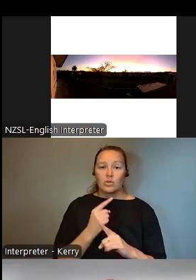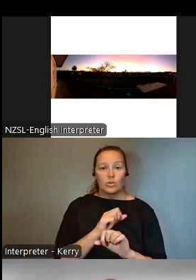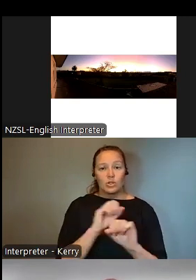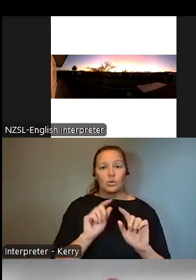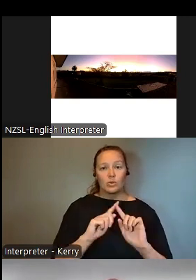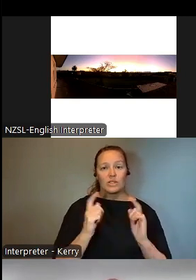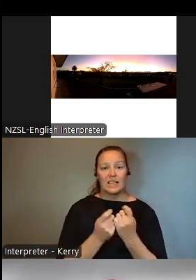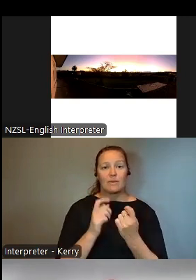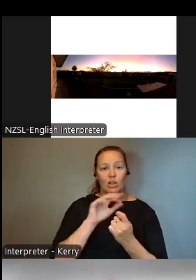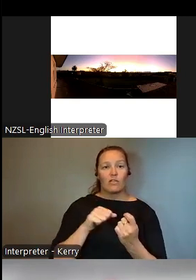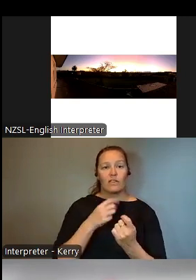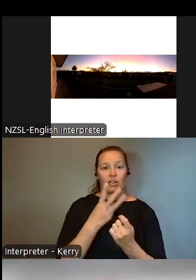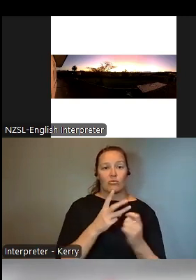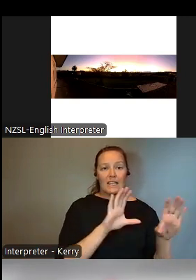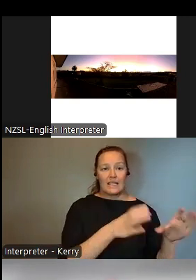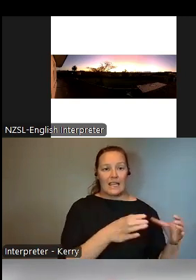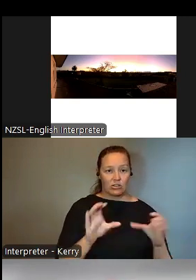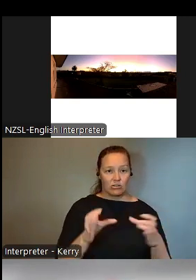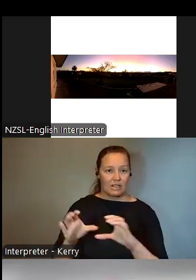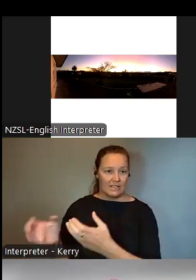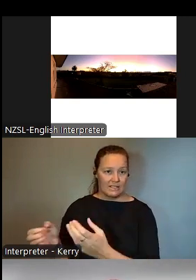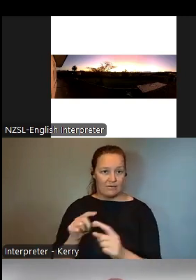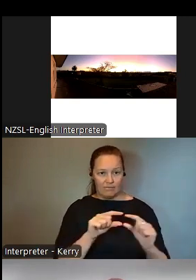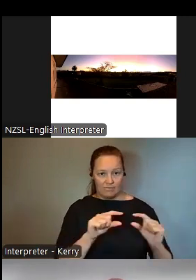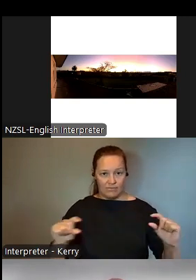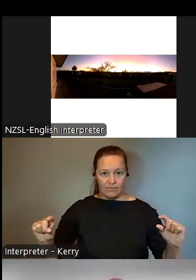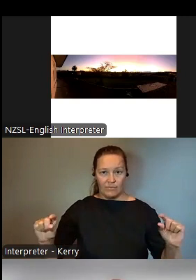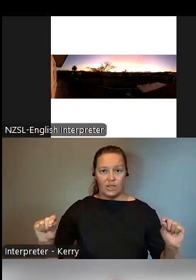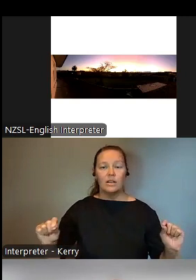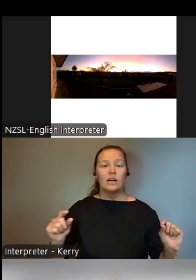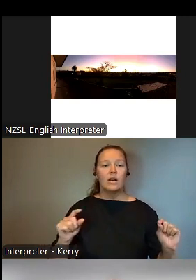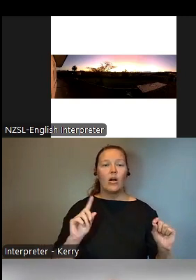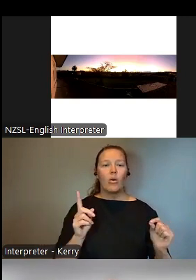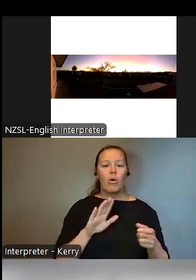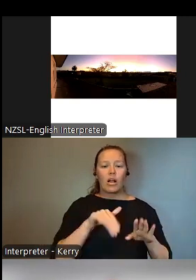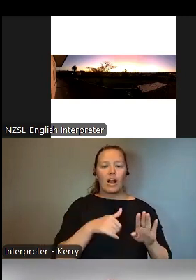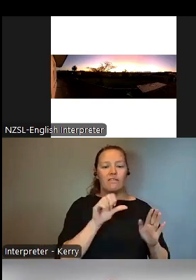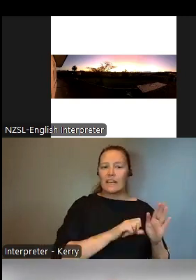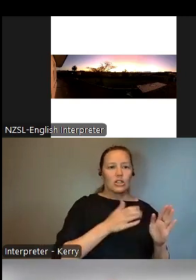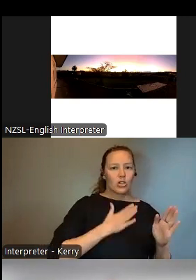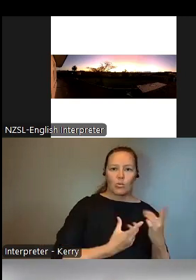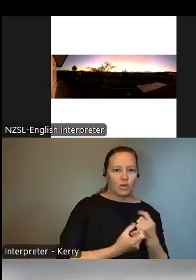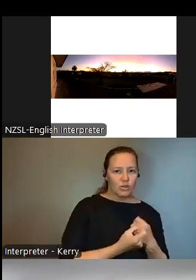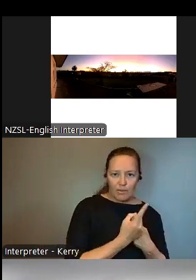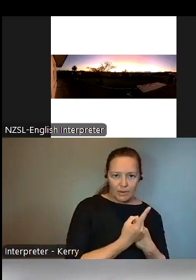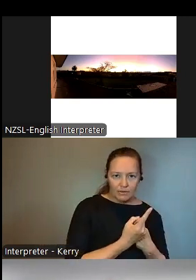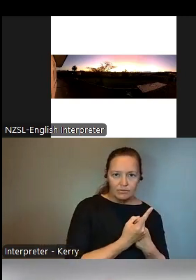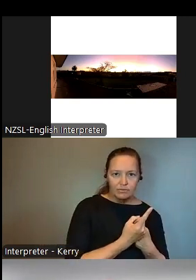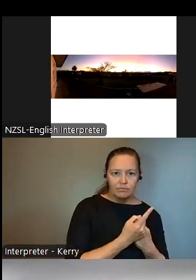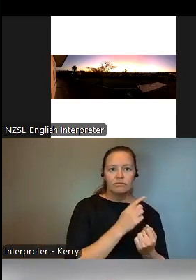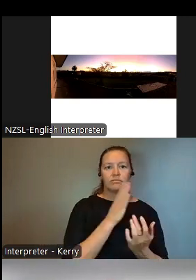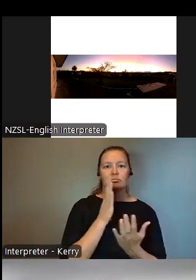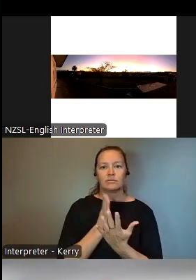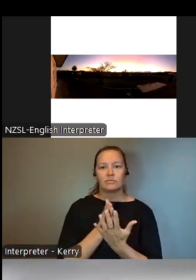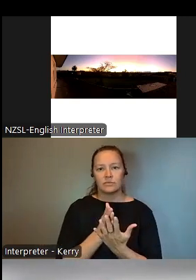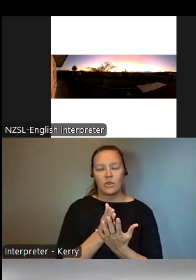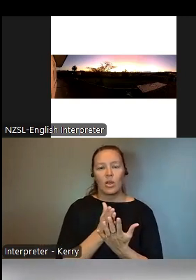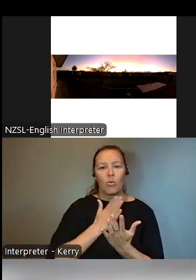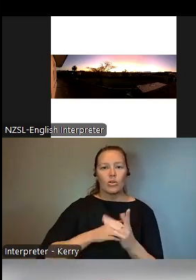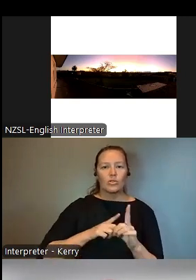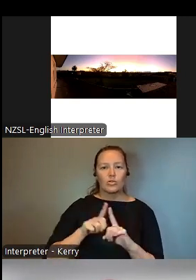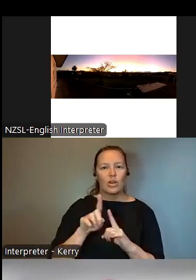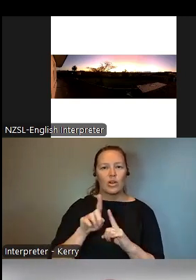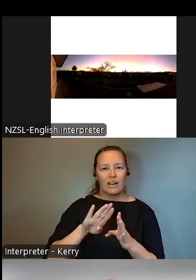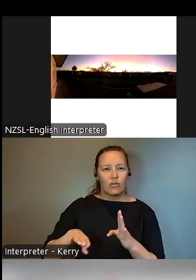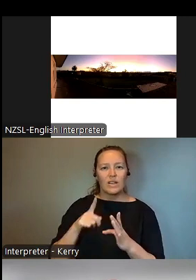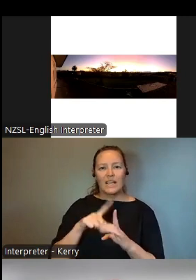3 categories, what are the kinds of failures we don't want to see around here? What are the ones that we want to try and avoid? And